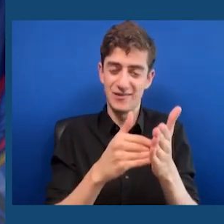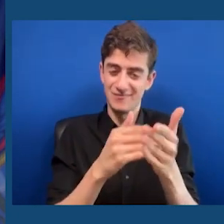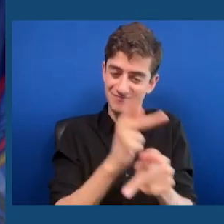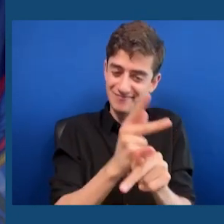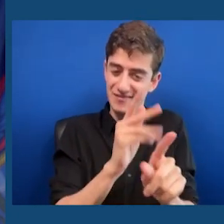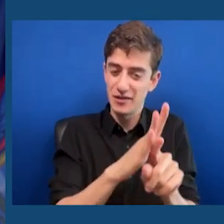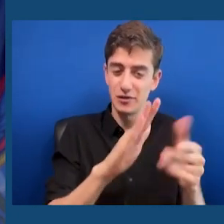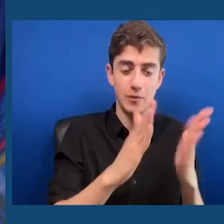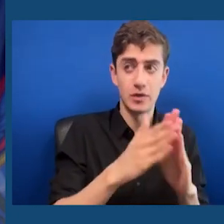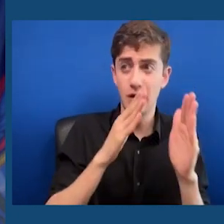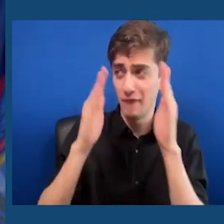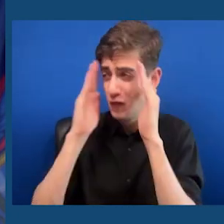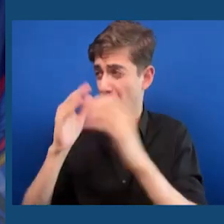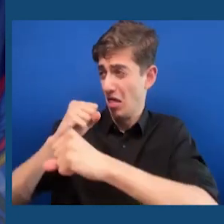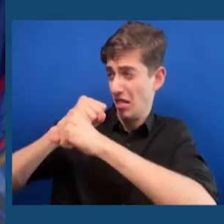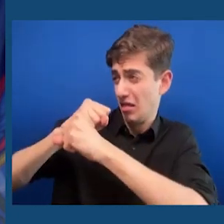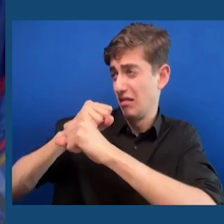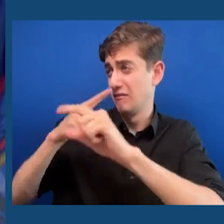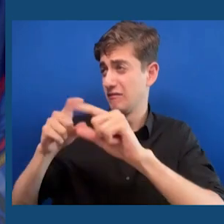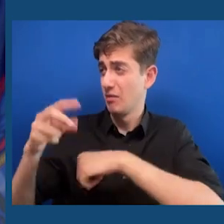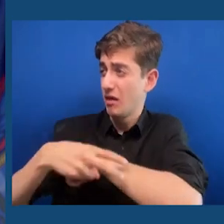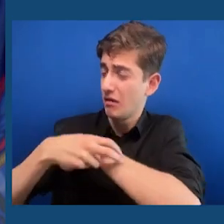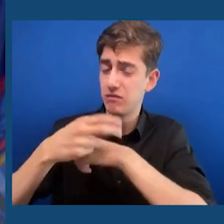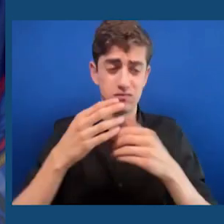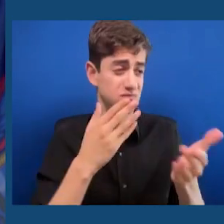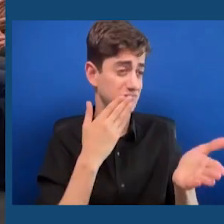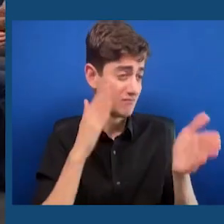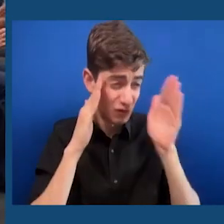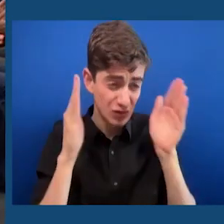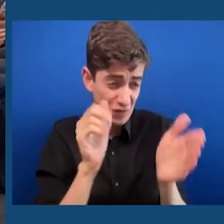owe it to you. Thank you. A round of applause for the governor.